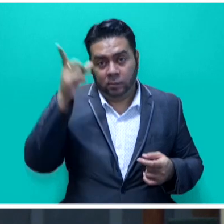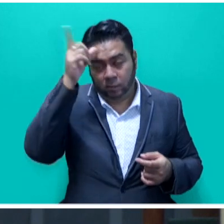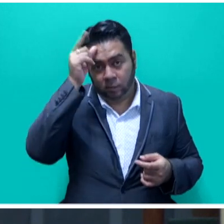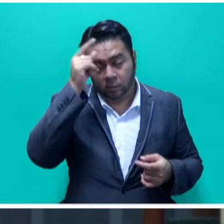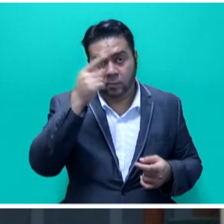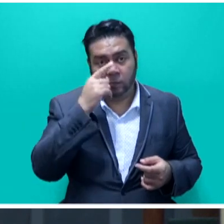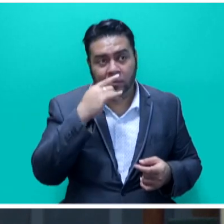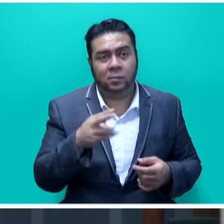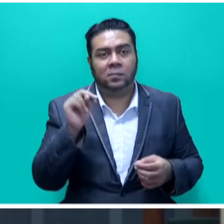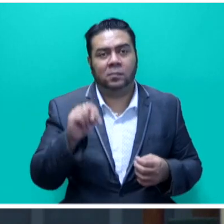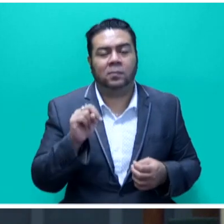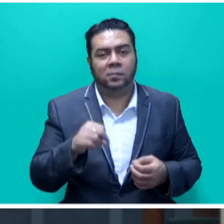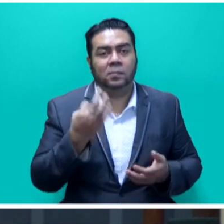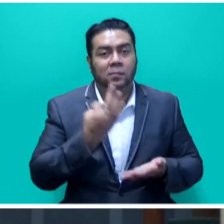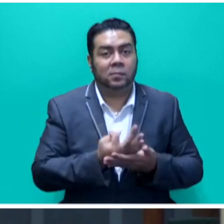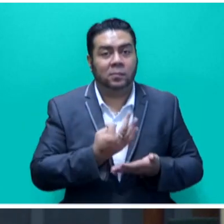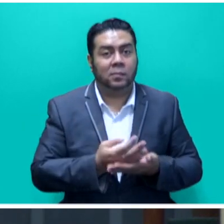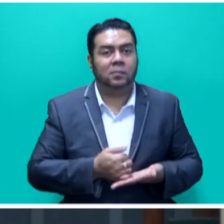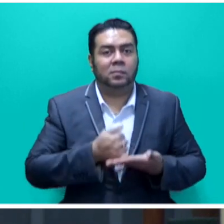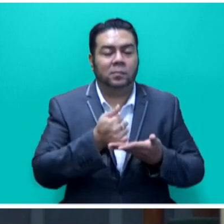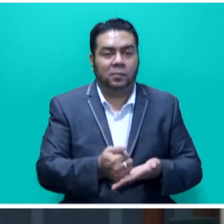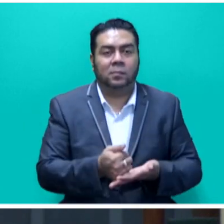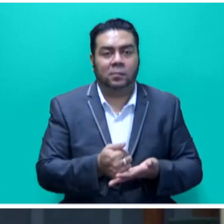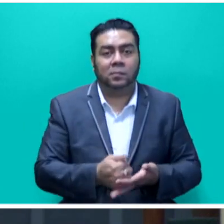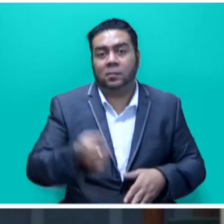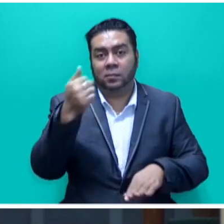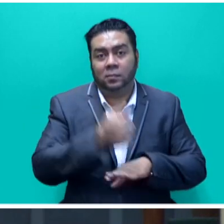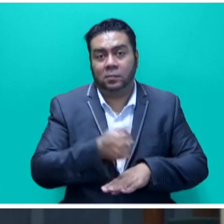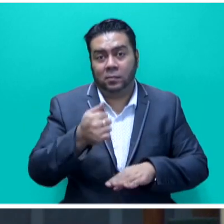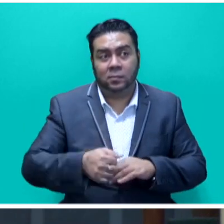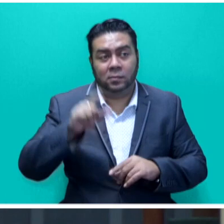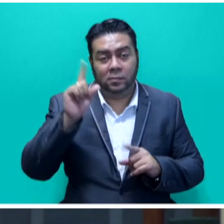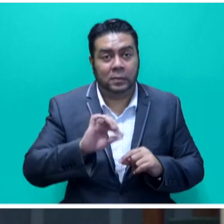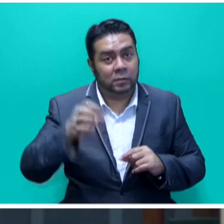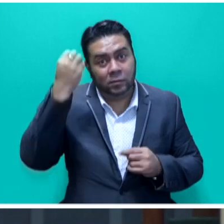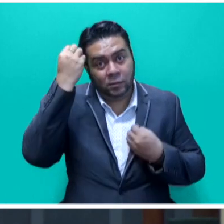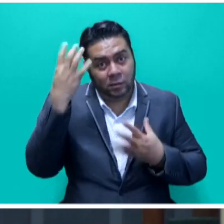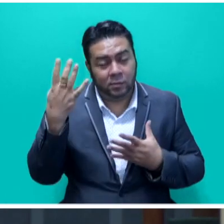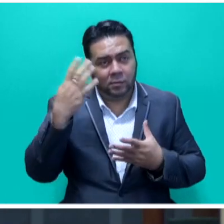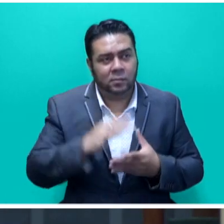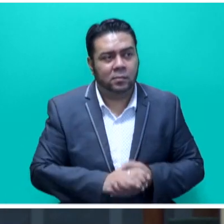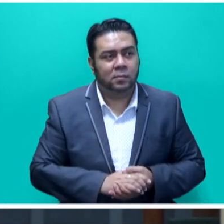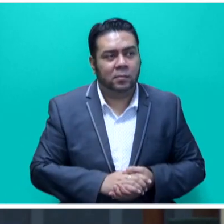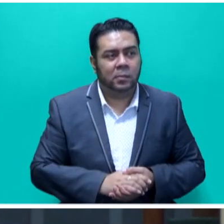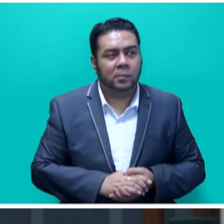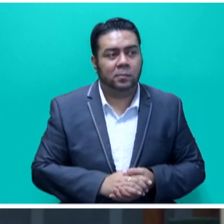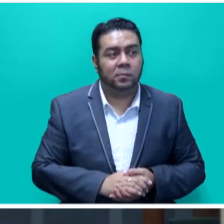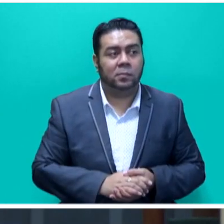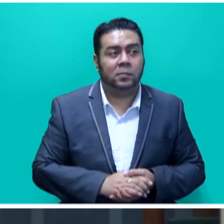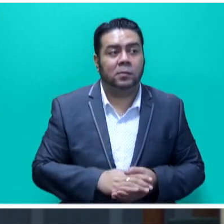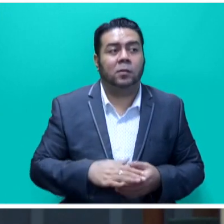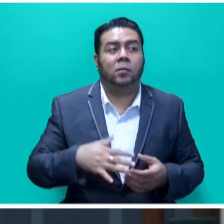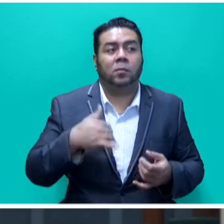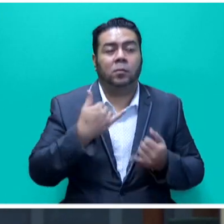in need of financial support, and the government did not at any time forget or neglect the fact that the most vulnerable will be